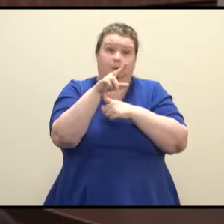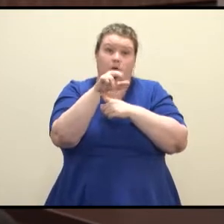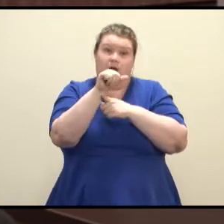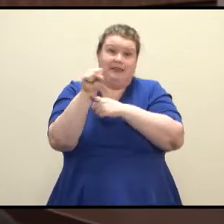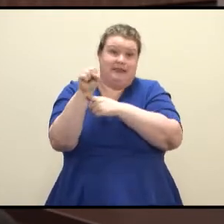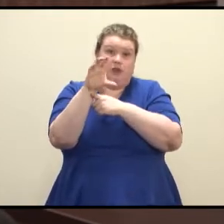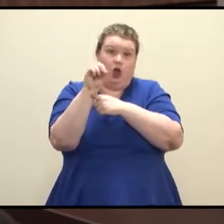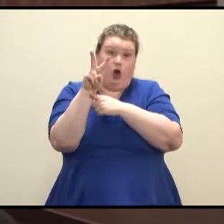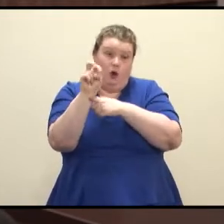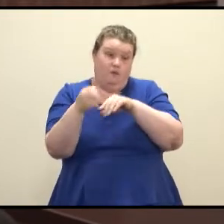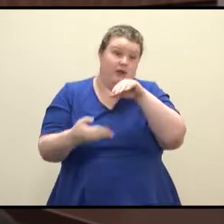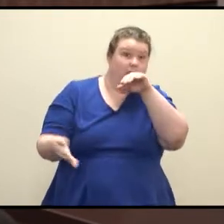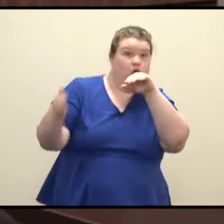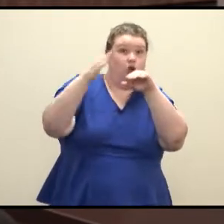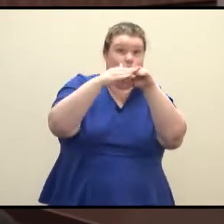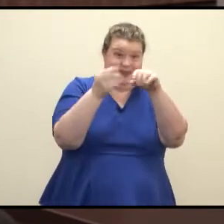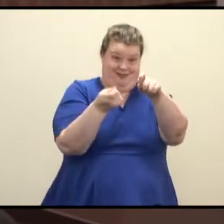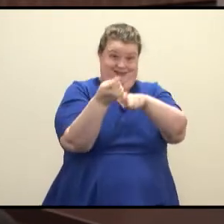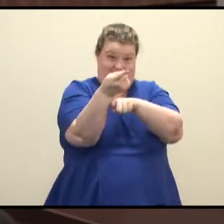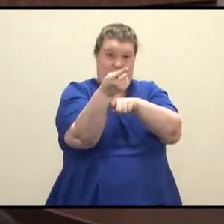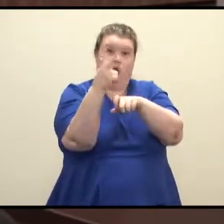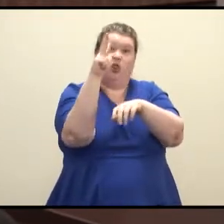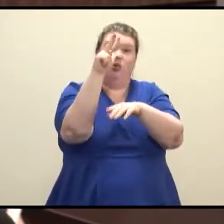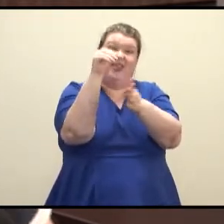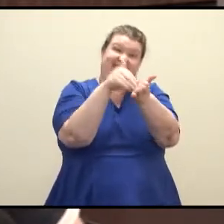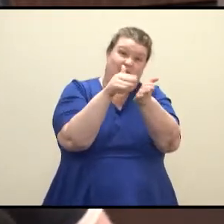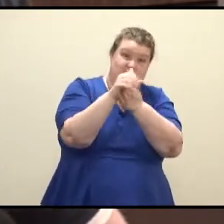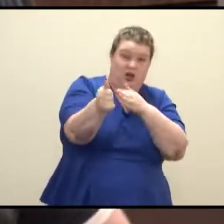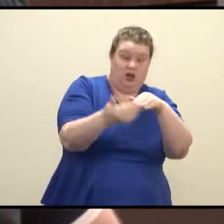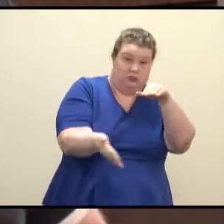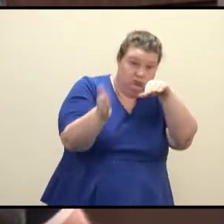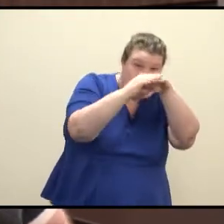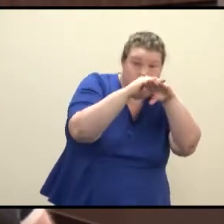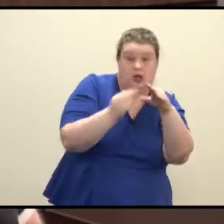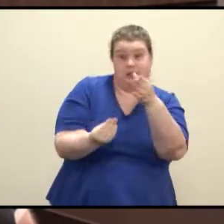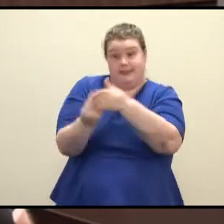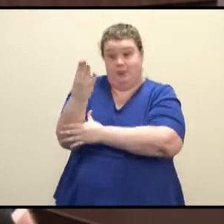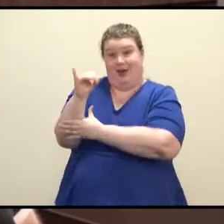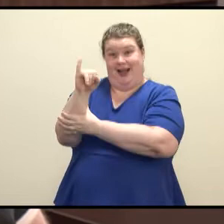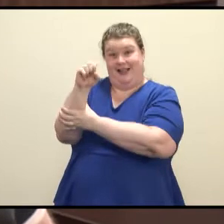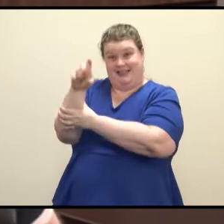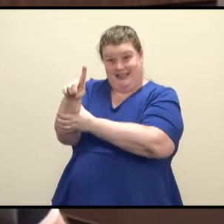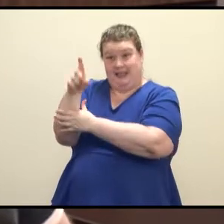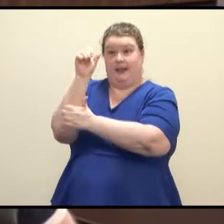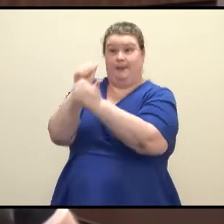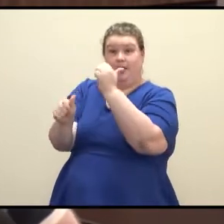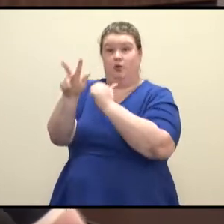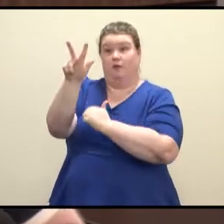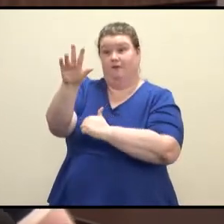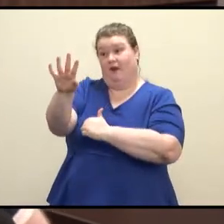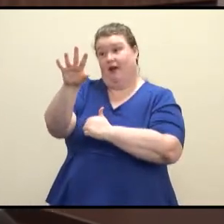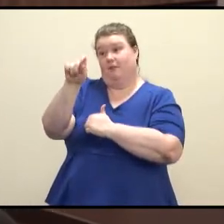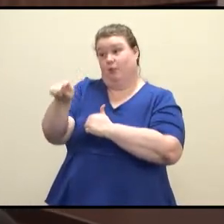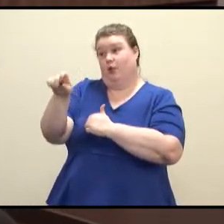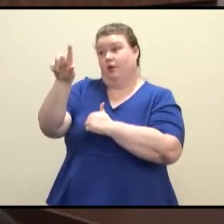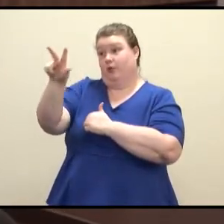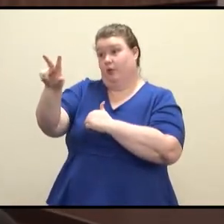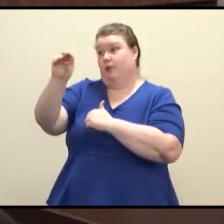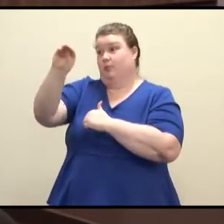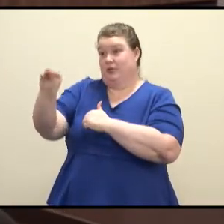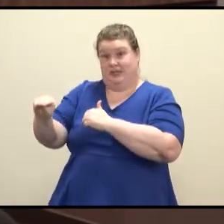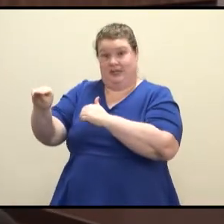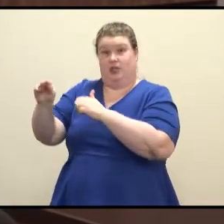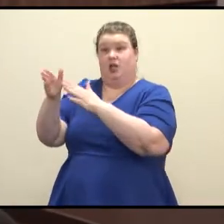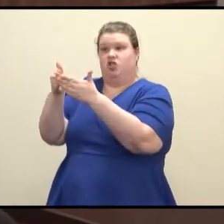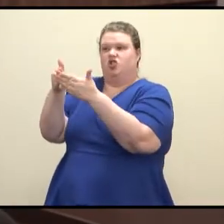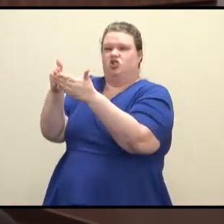teacher salaries this upcoming year $3,000. Spring ISD just passed a 5.3% general, 5.5 to